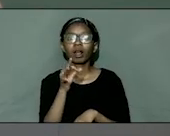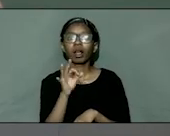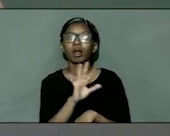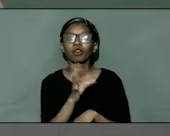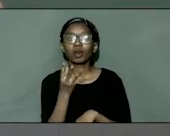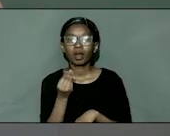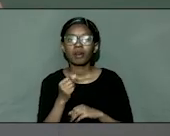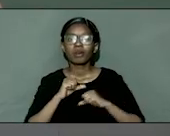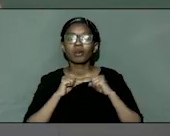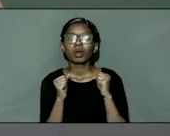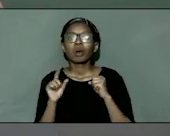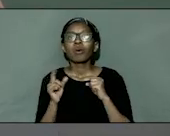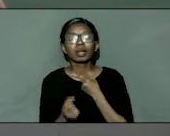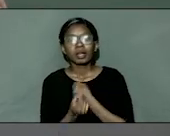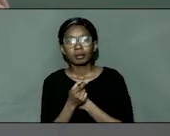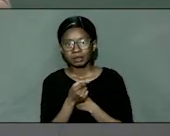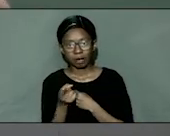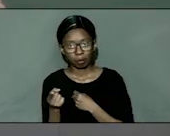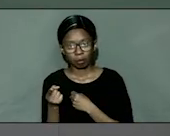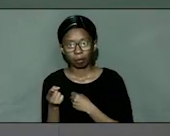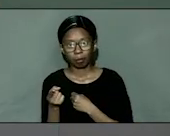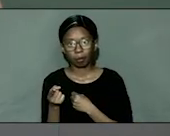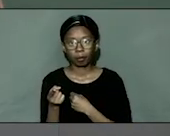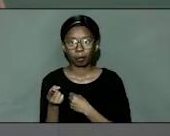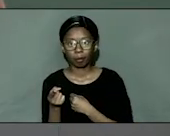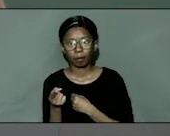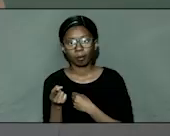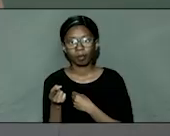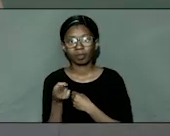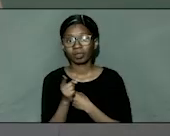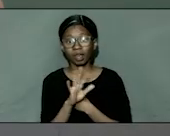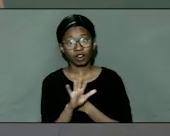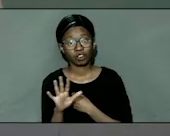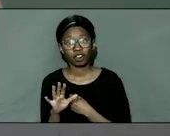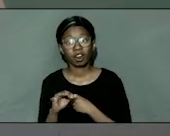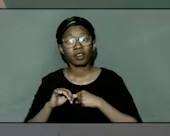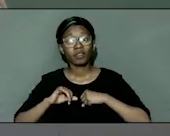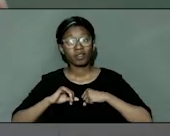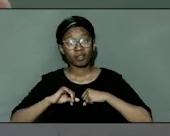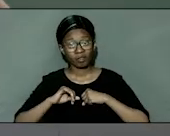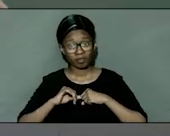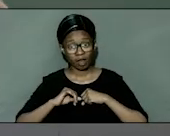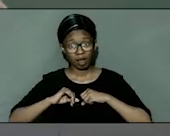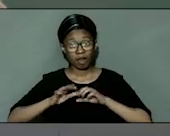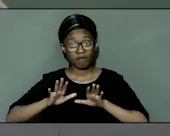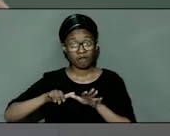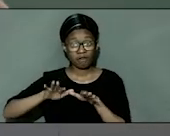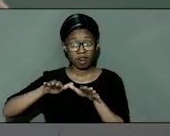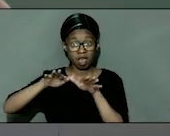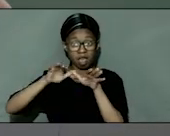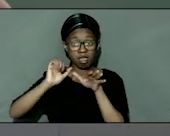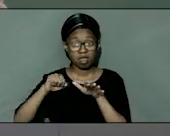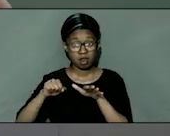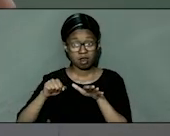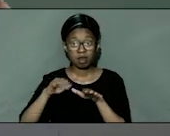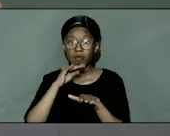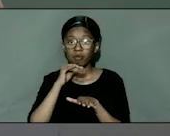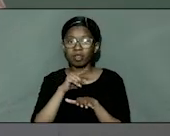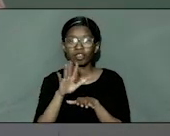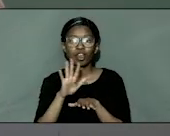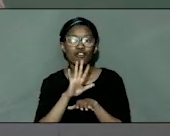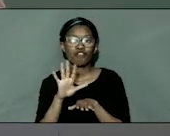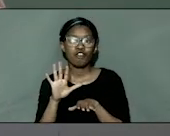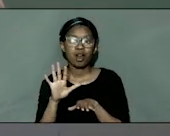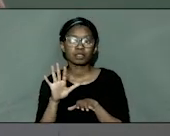happens to those stoneflies? They are not flying again. It means they do not experience water, the strong